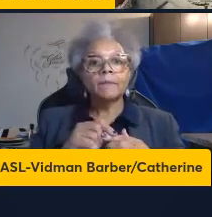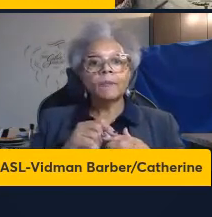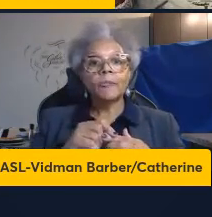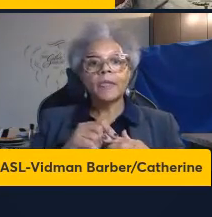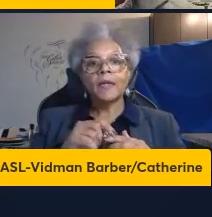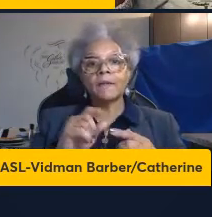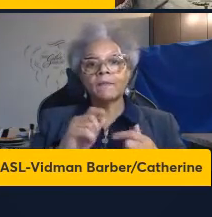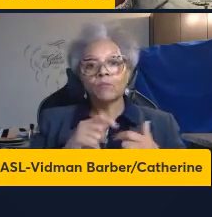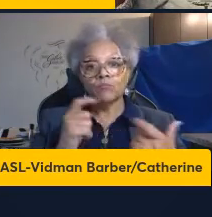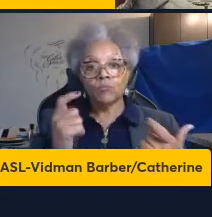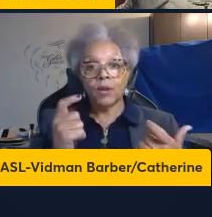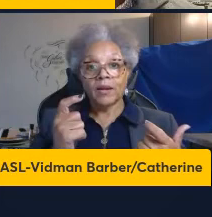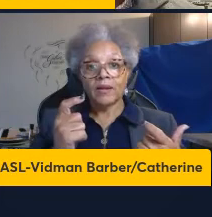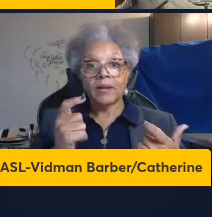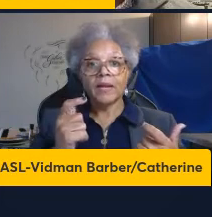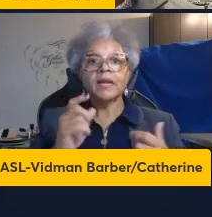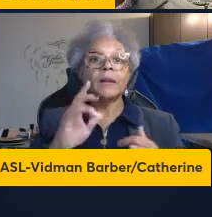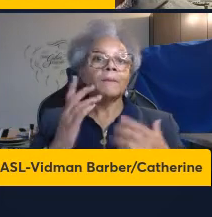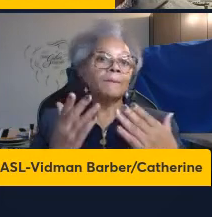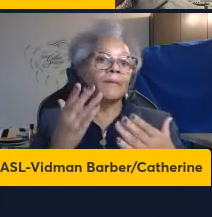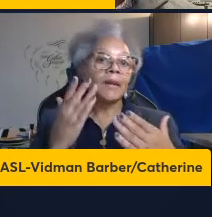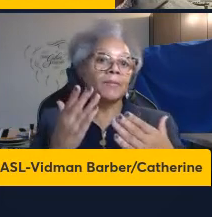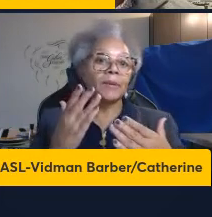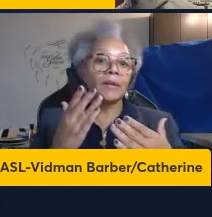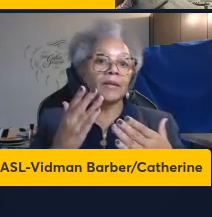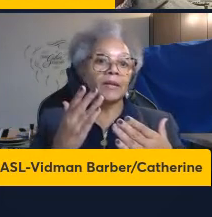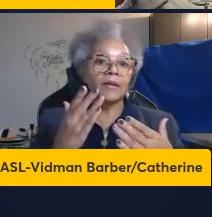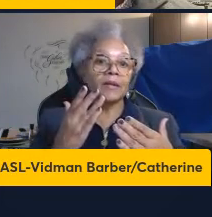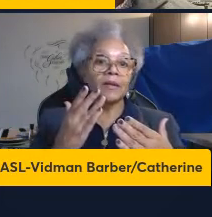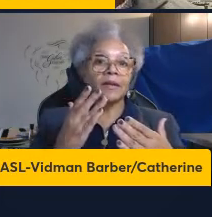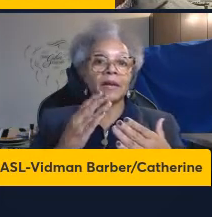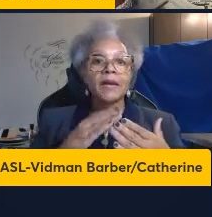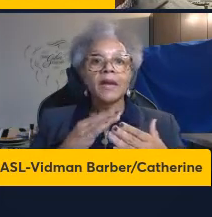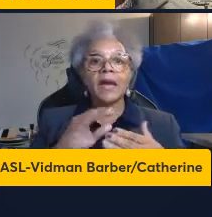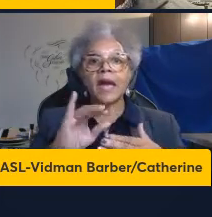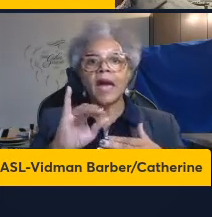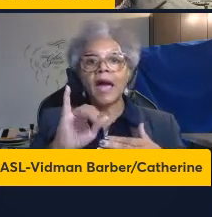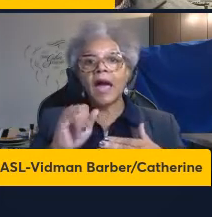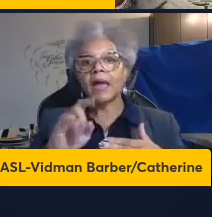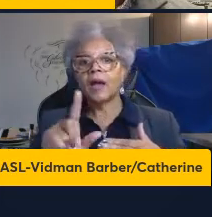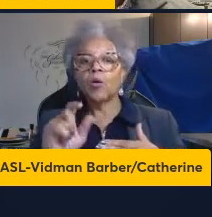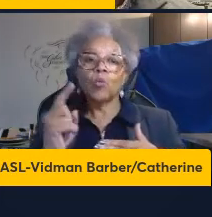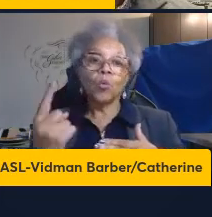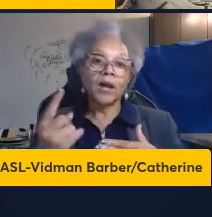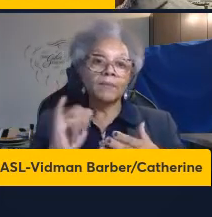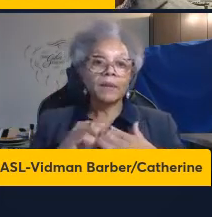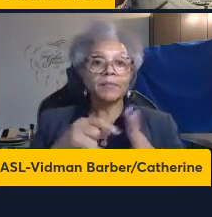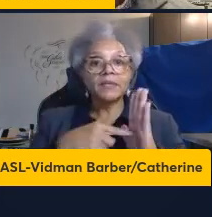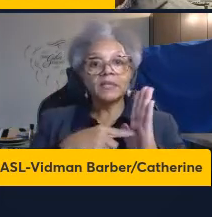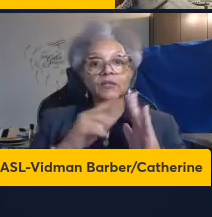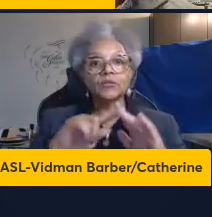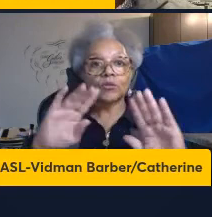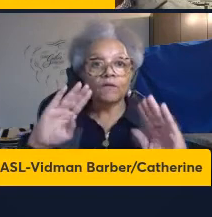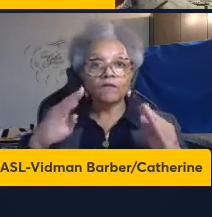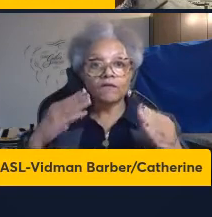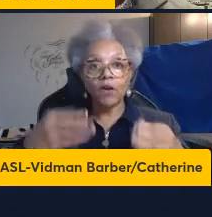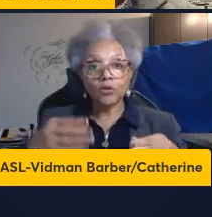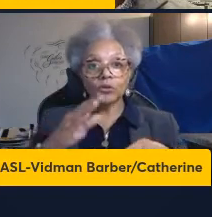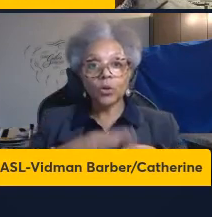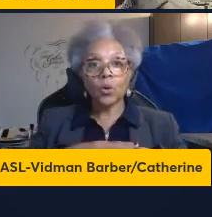signaling, indicating that perhaps IL-1 receptor might be a signaling axis to focus on at